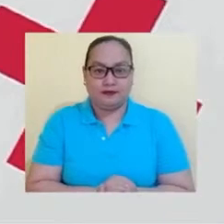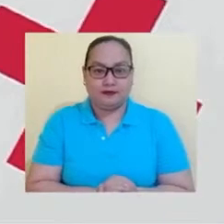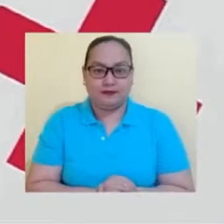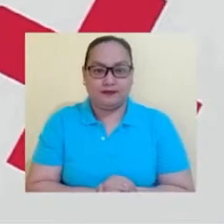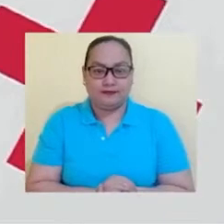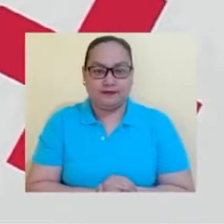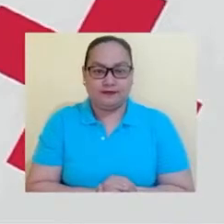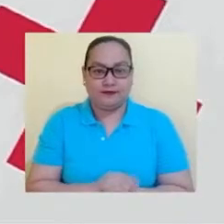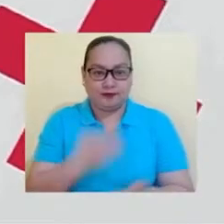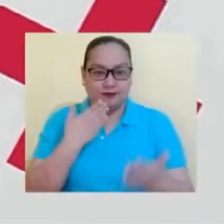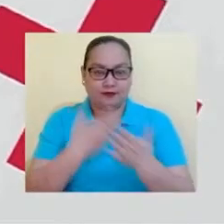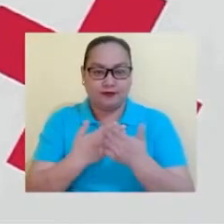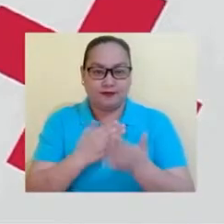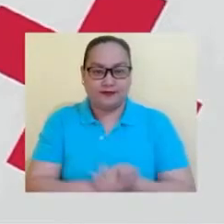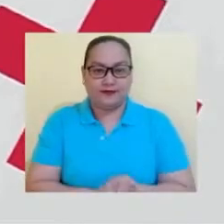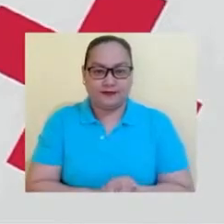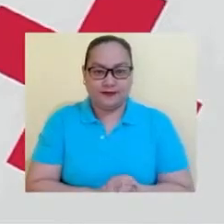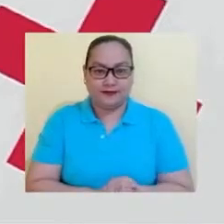Well done!